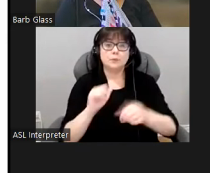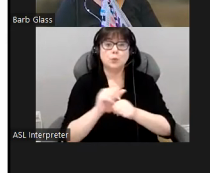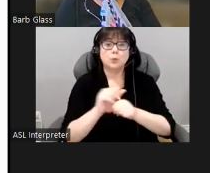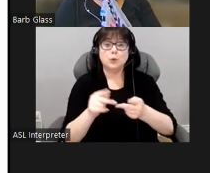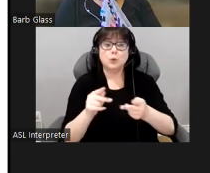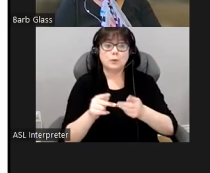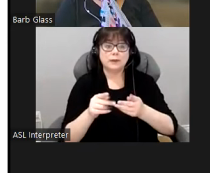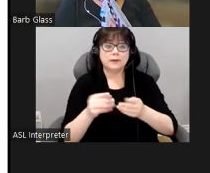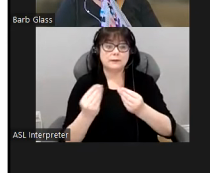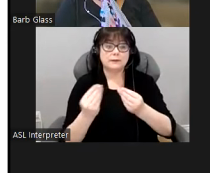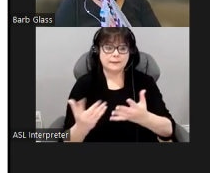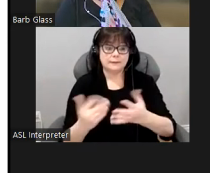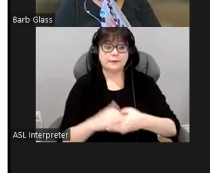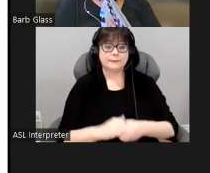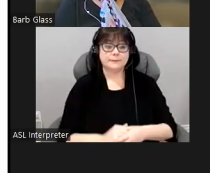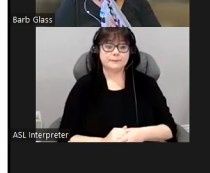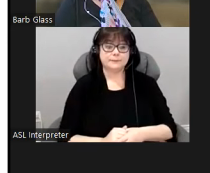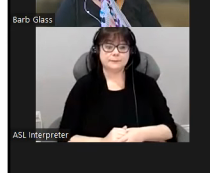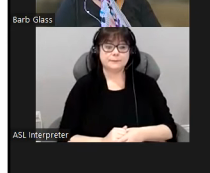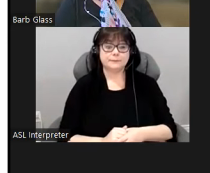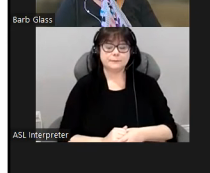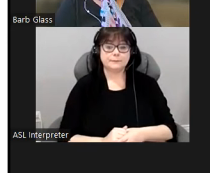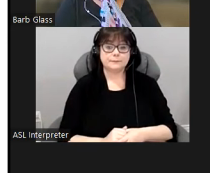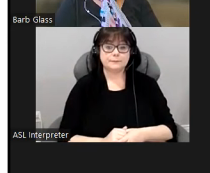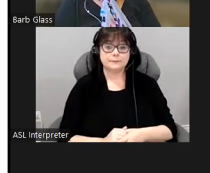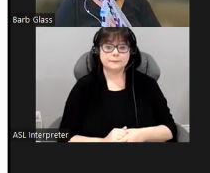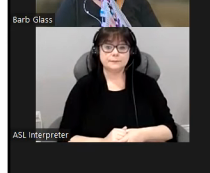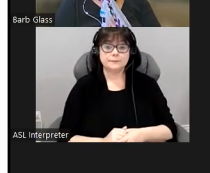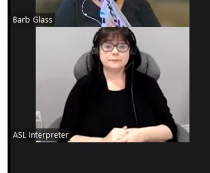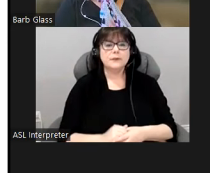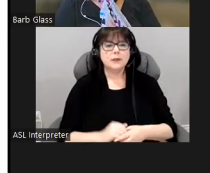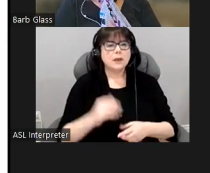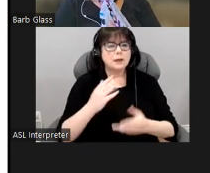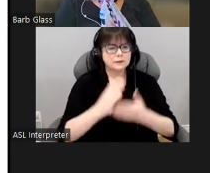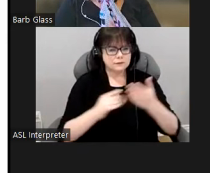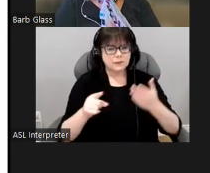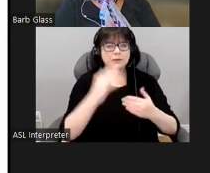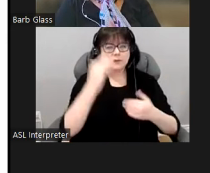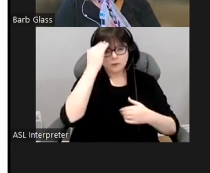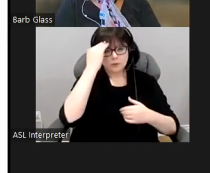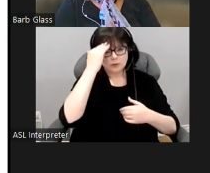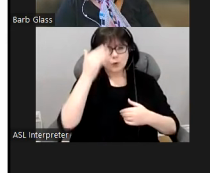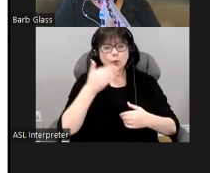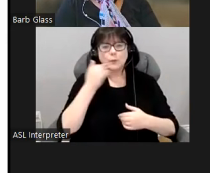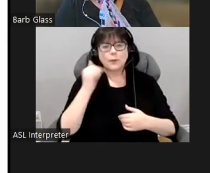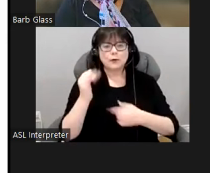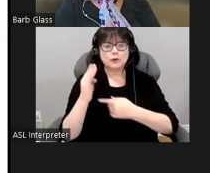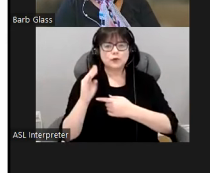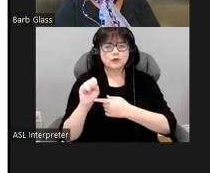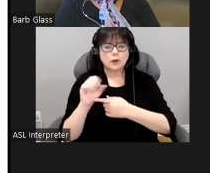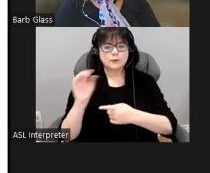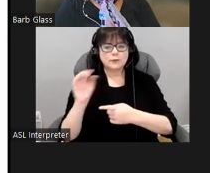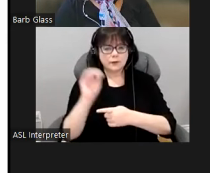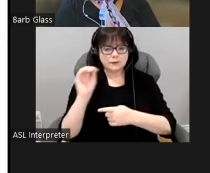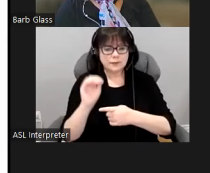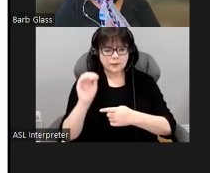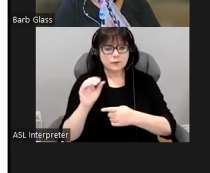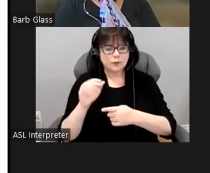Some of you are familiar with Better Jobs Ontario, but most of you are probably much more familiar with its